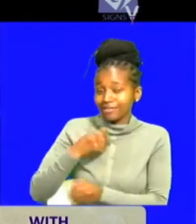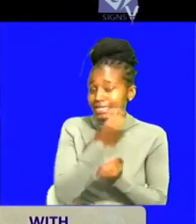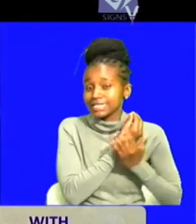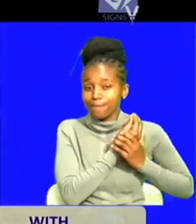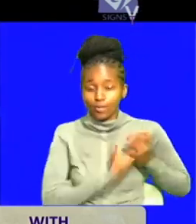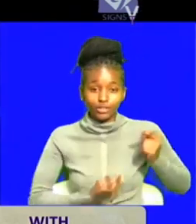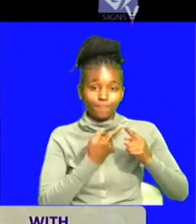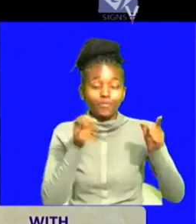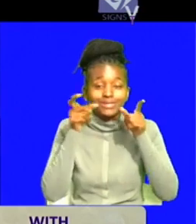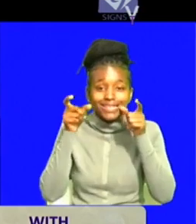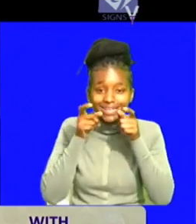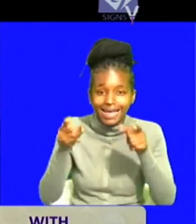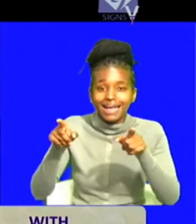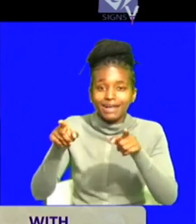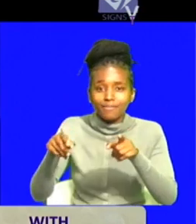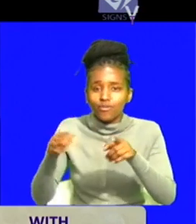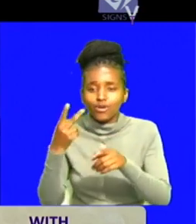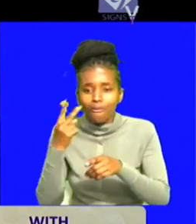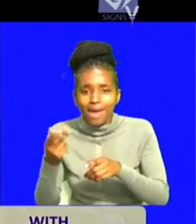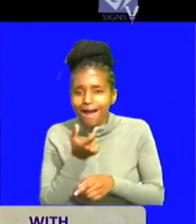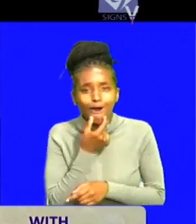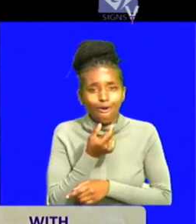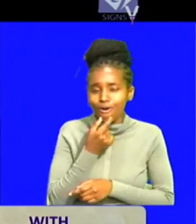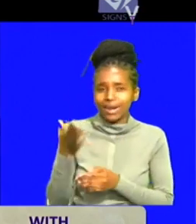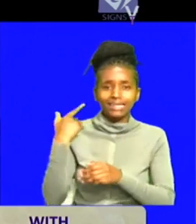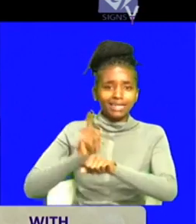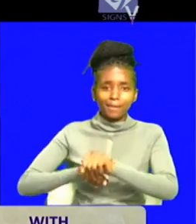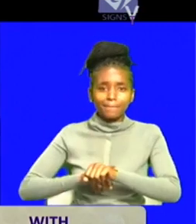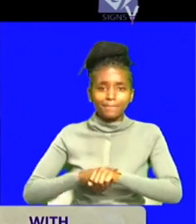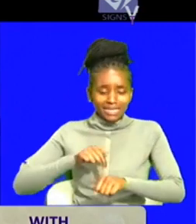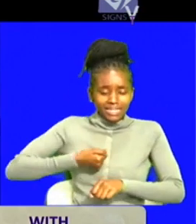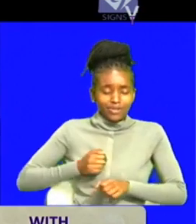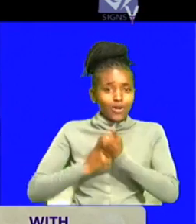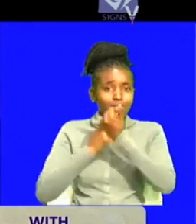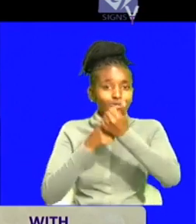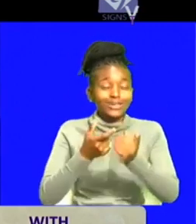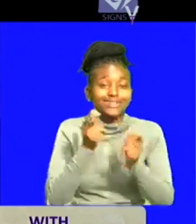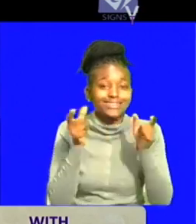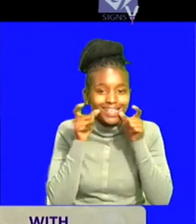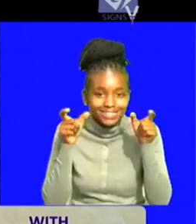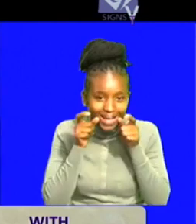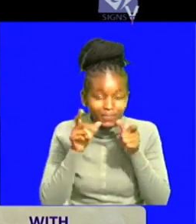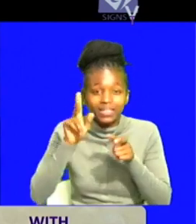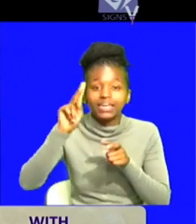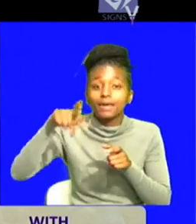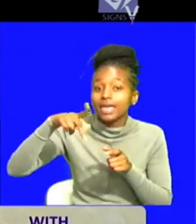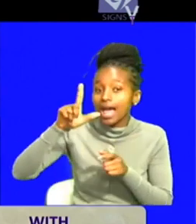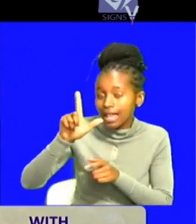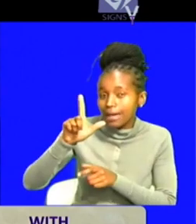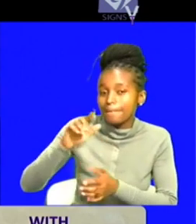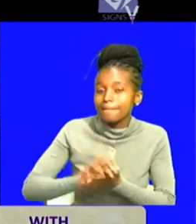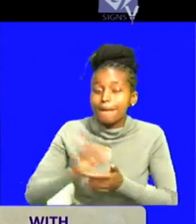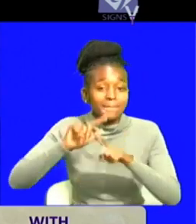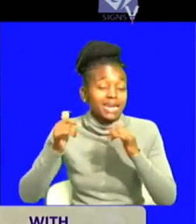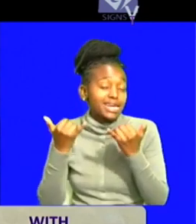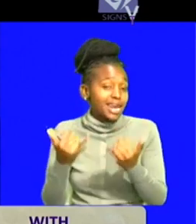FC and with Gor Mahia. Of course, I was behind Tusker as far as the Kenya Premier League is concerned. This time